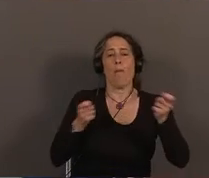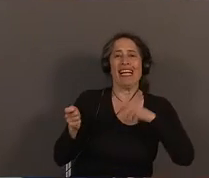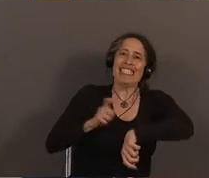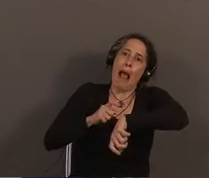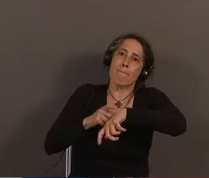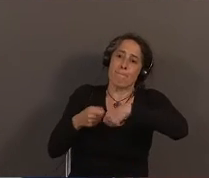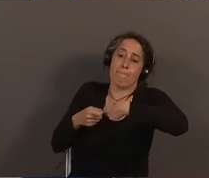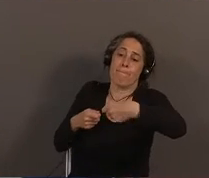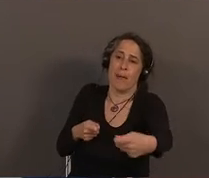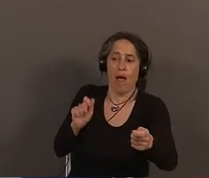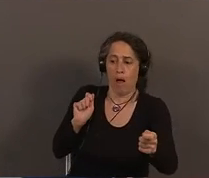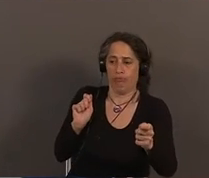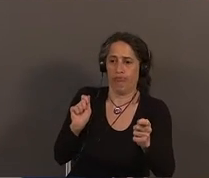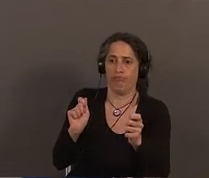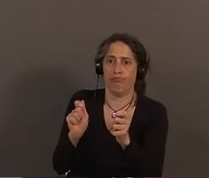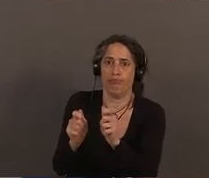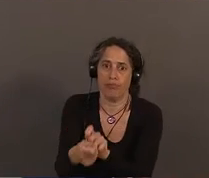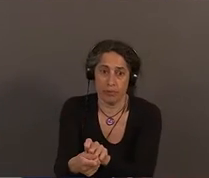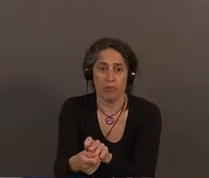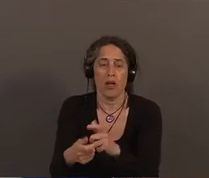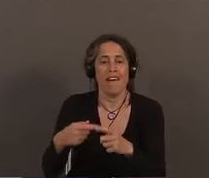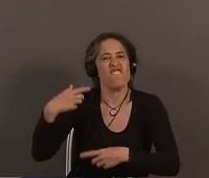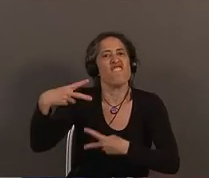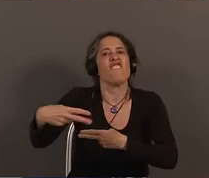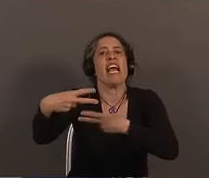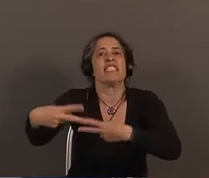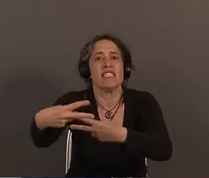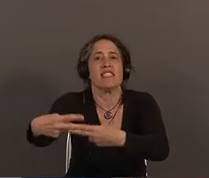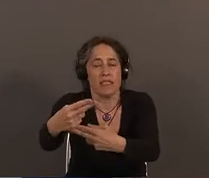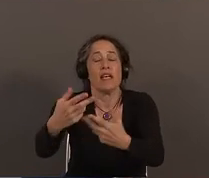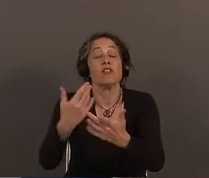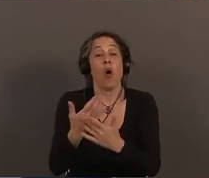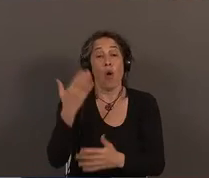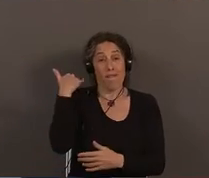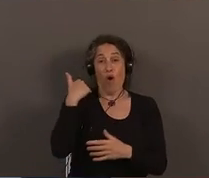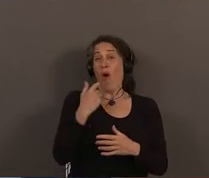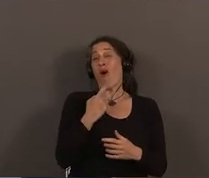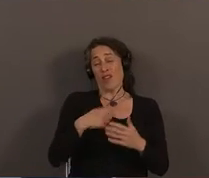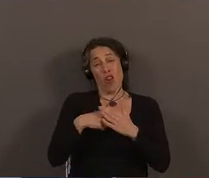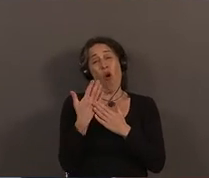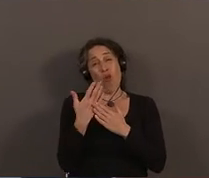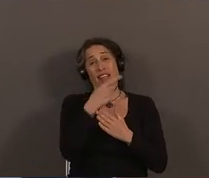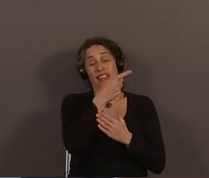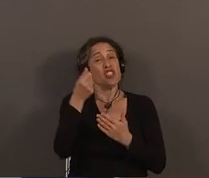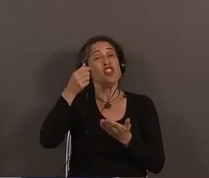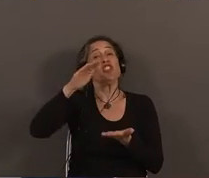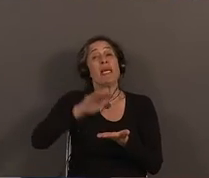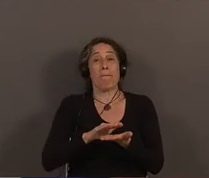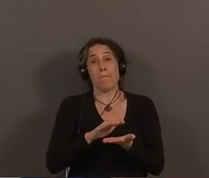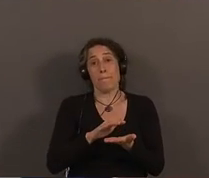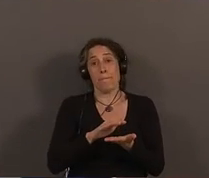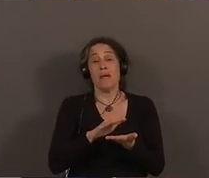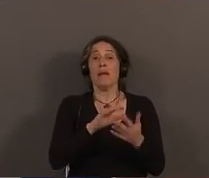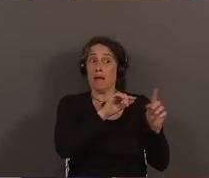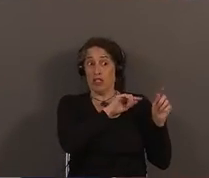get to this new phase. Yes, it has been in the Nordics, the prices were cheaper, and then it's more difficult to pay high